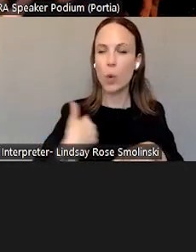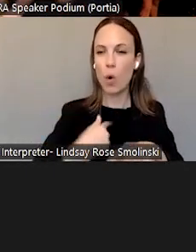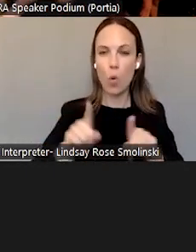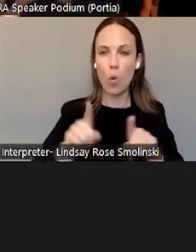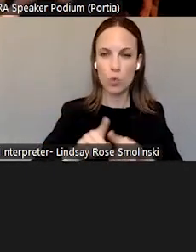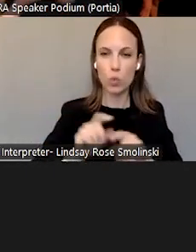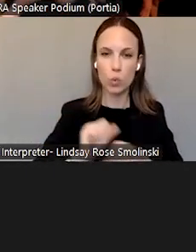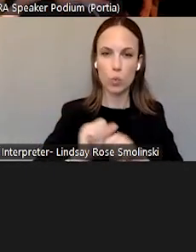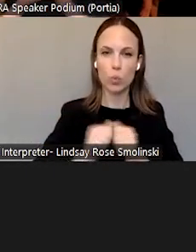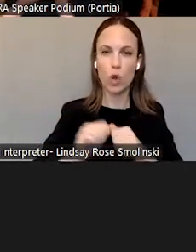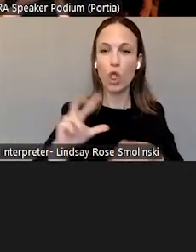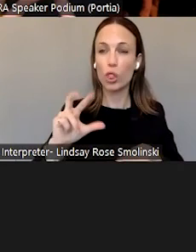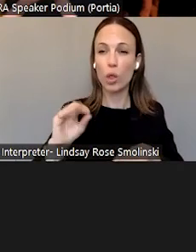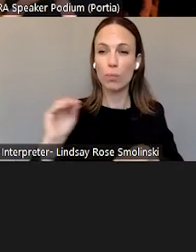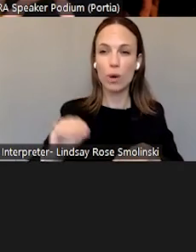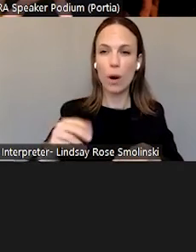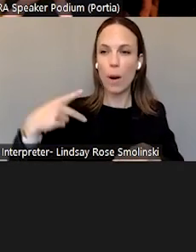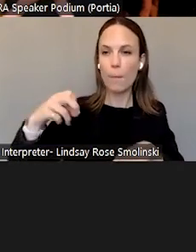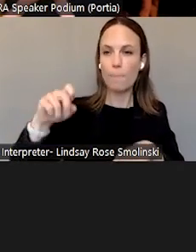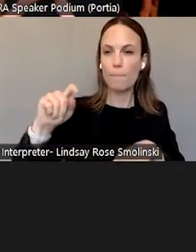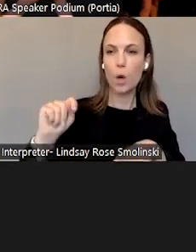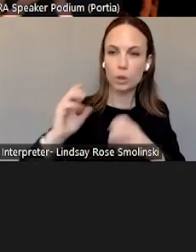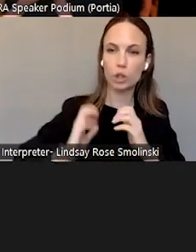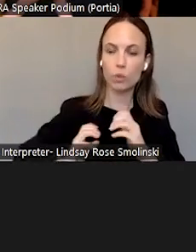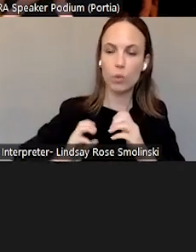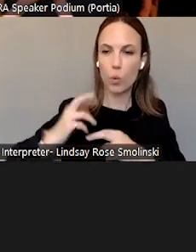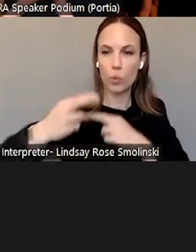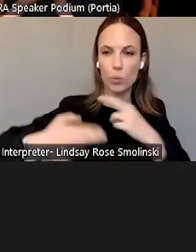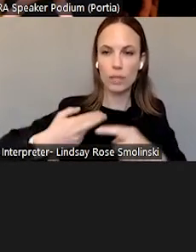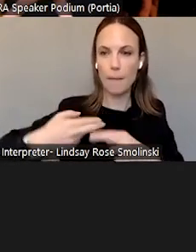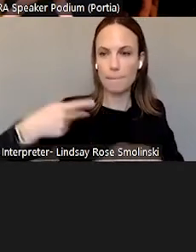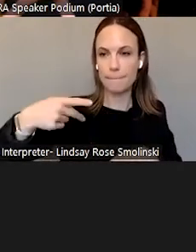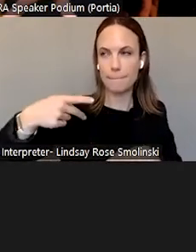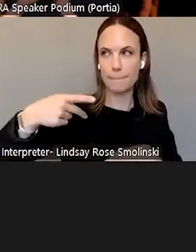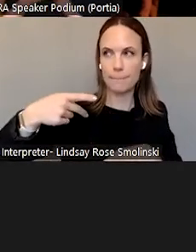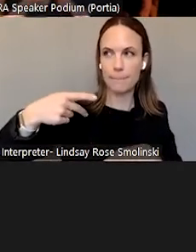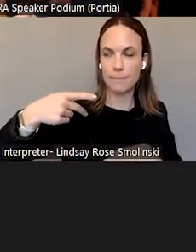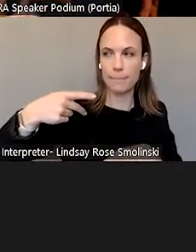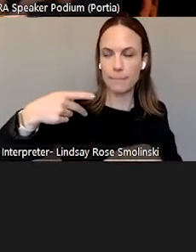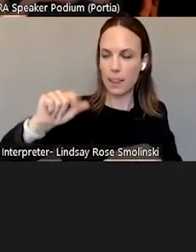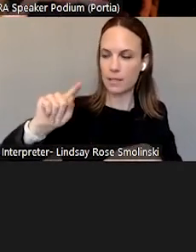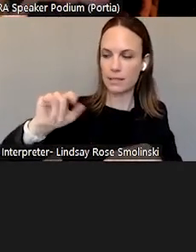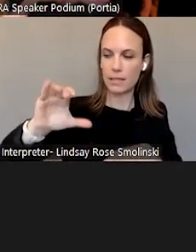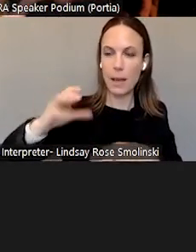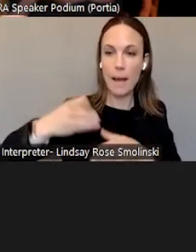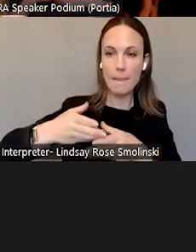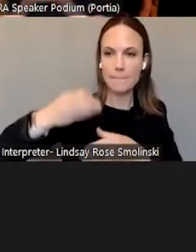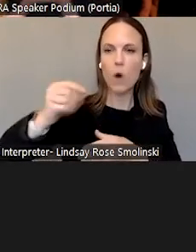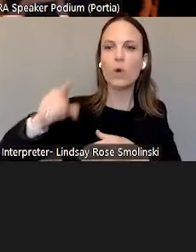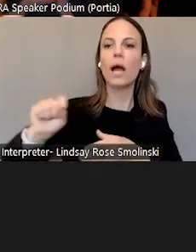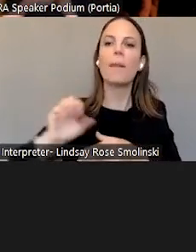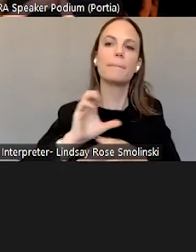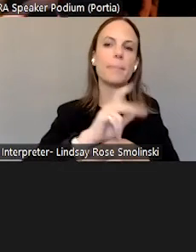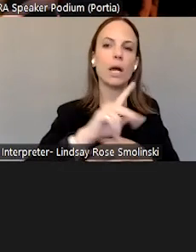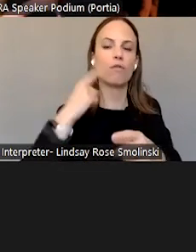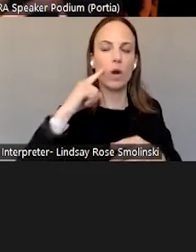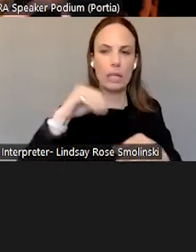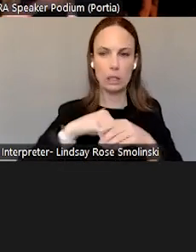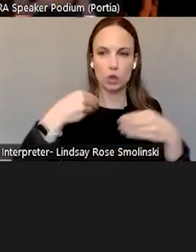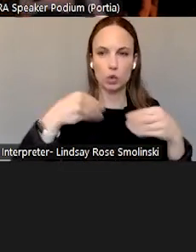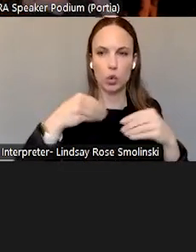with 30% post-consumer recycled plastic pouches and ones that can be returned to in-store recycling.